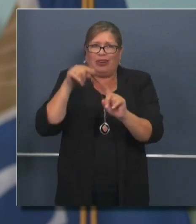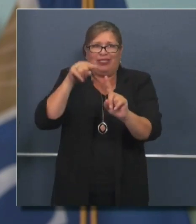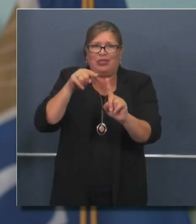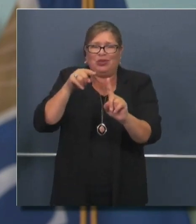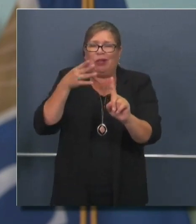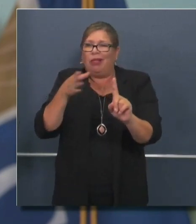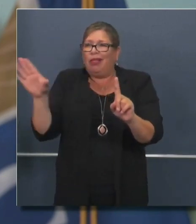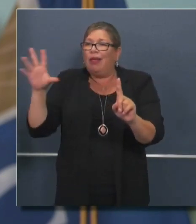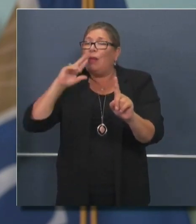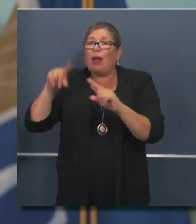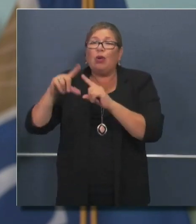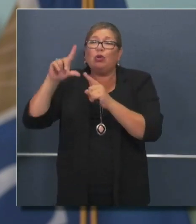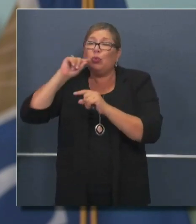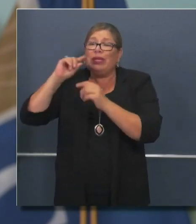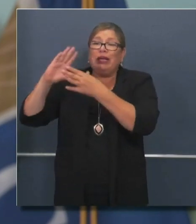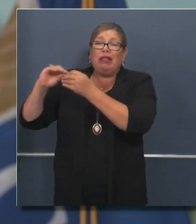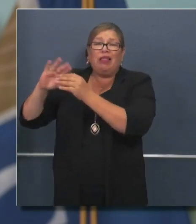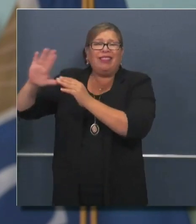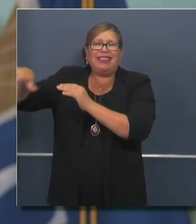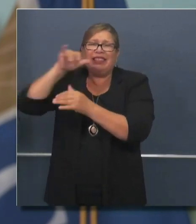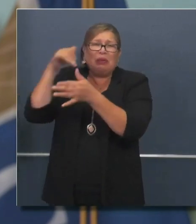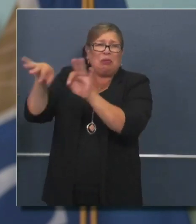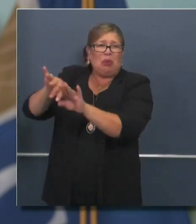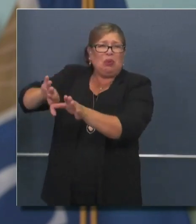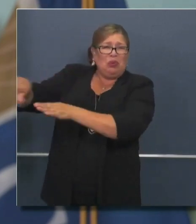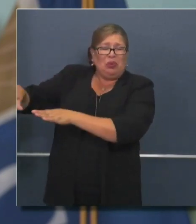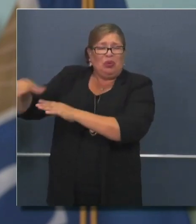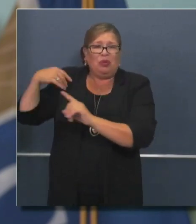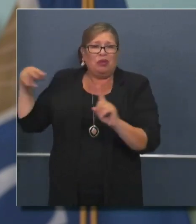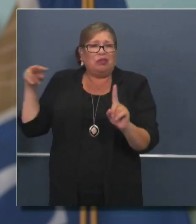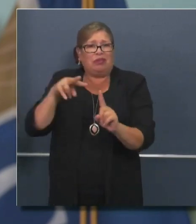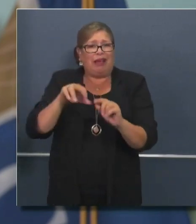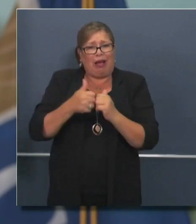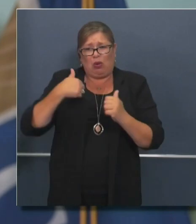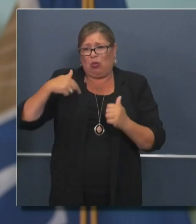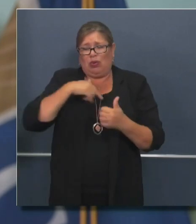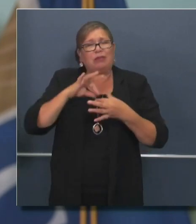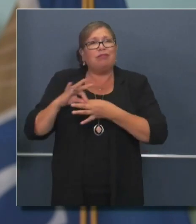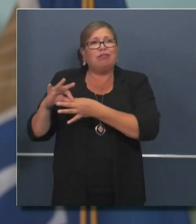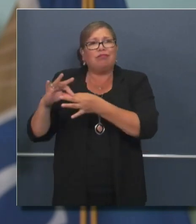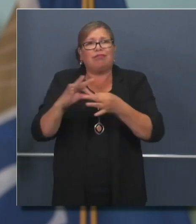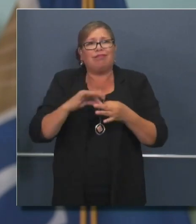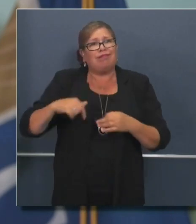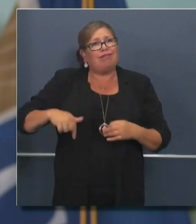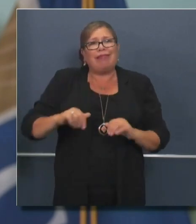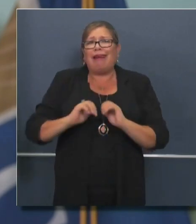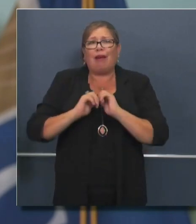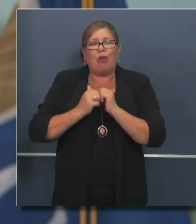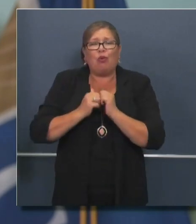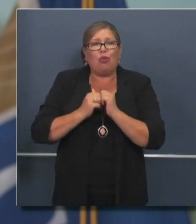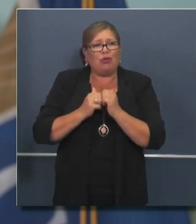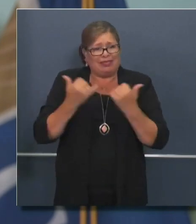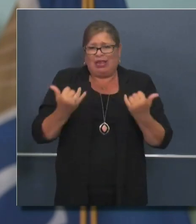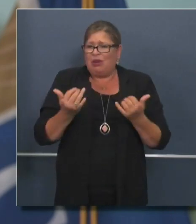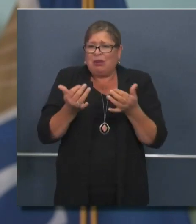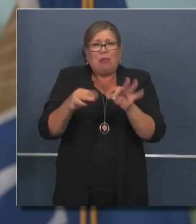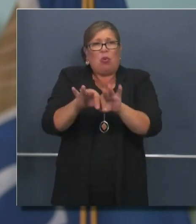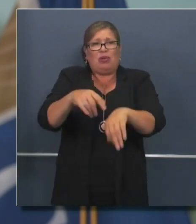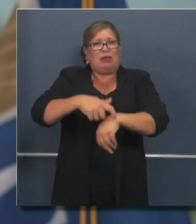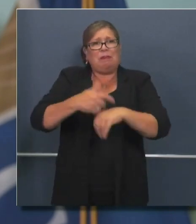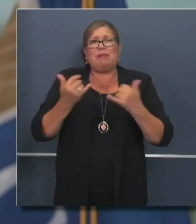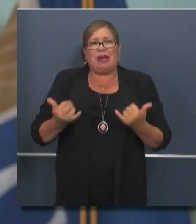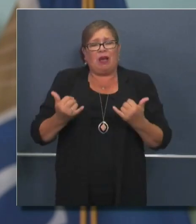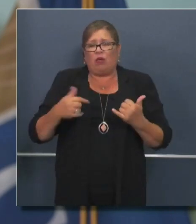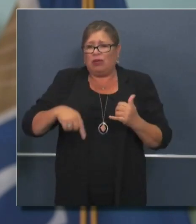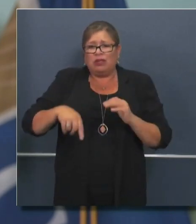or Republicans in political terms, but across the spectrum. And at this fundamental moment in our history,